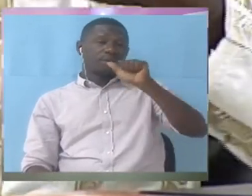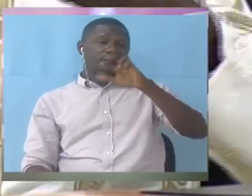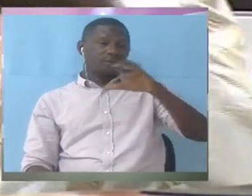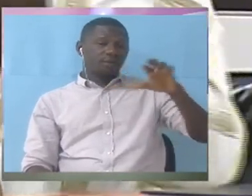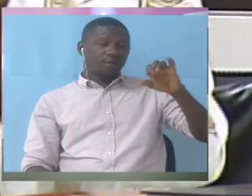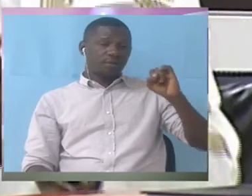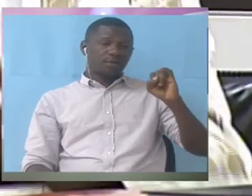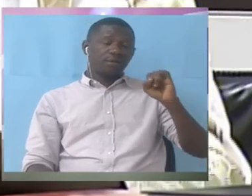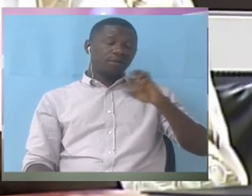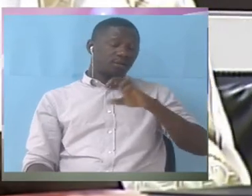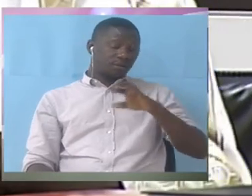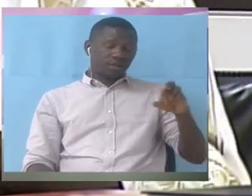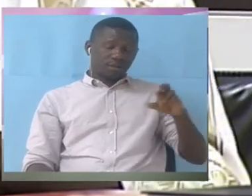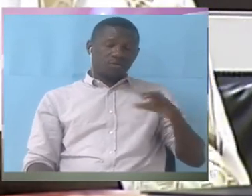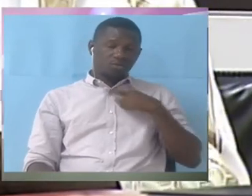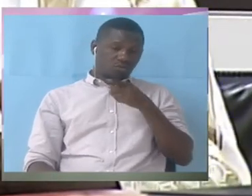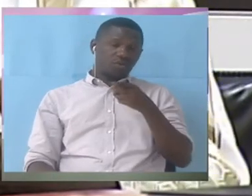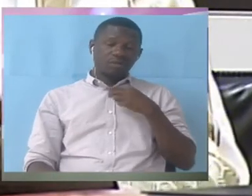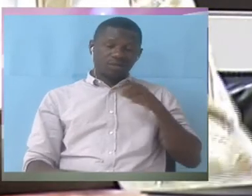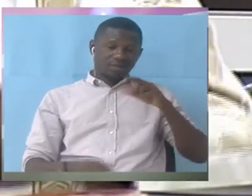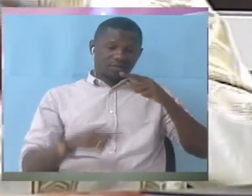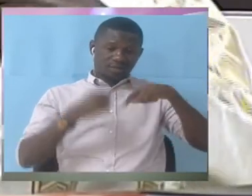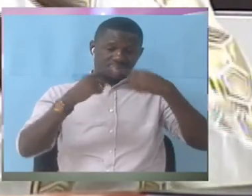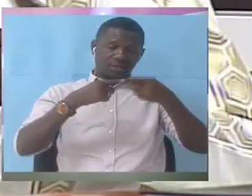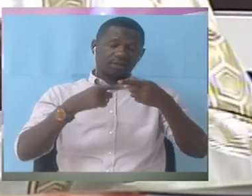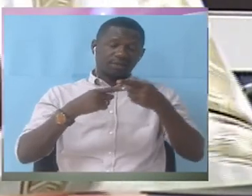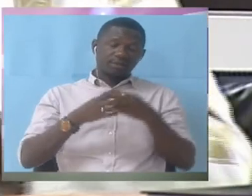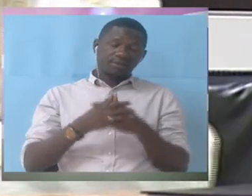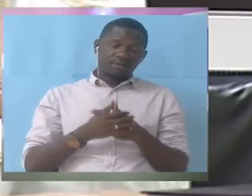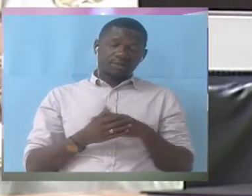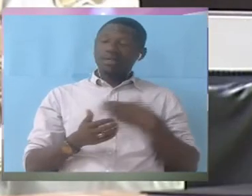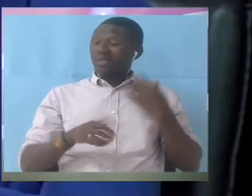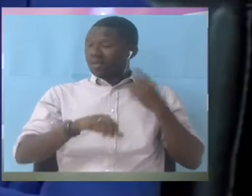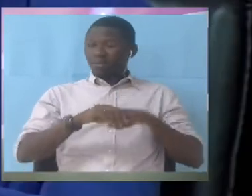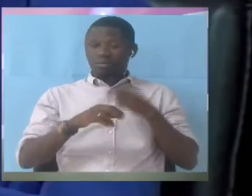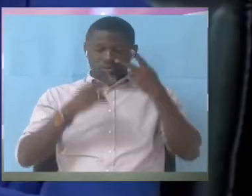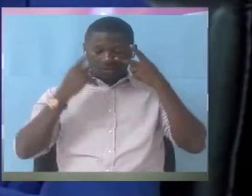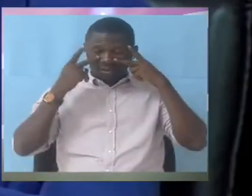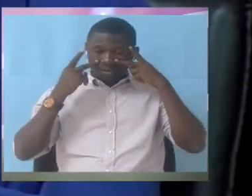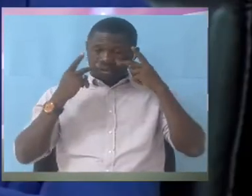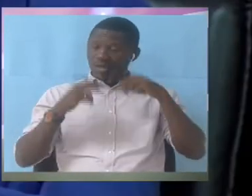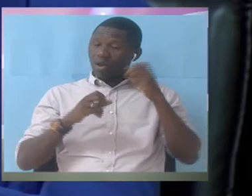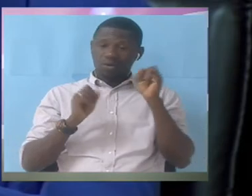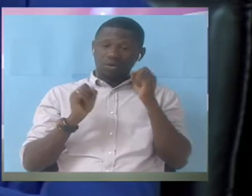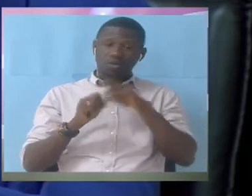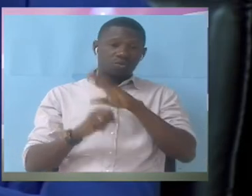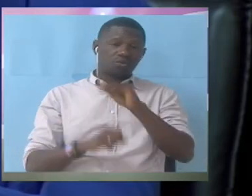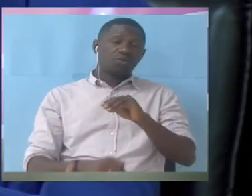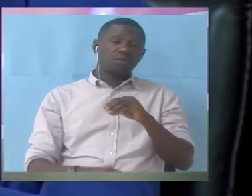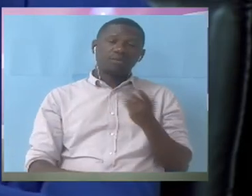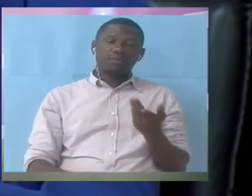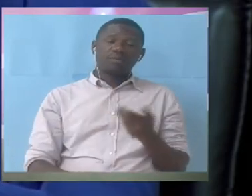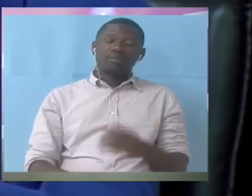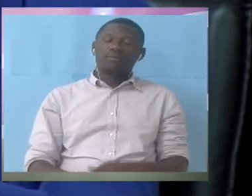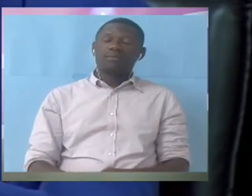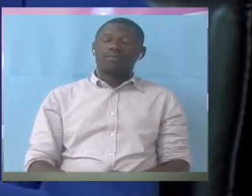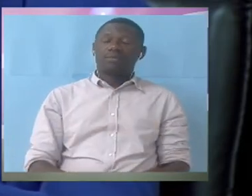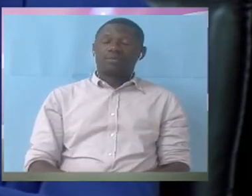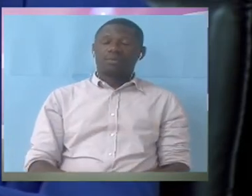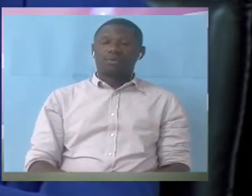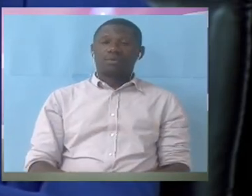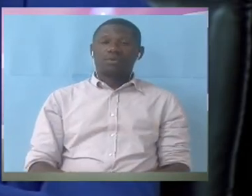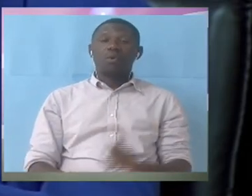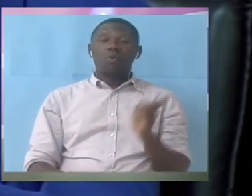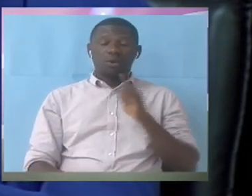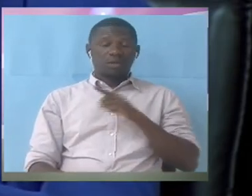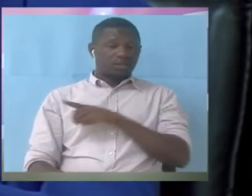that point we could not see what they were doing. Waye jamono boba nak mënu ñoo gis liñ doon def. What they made clear to us was that they